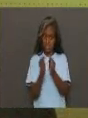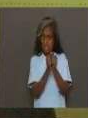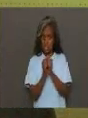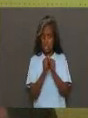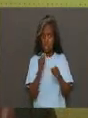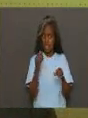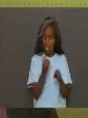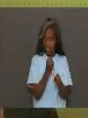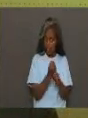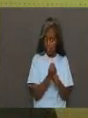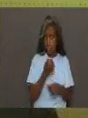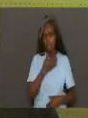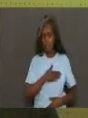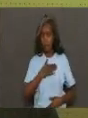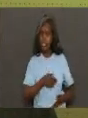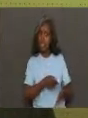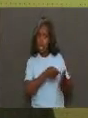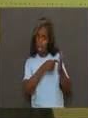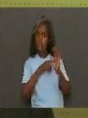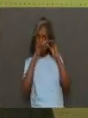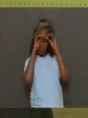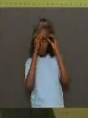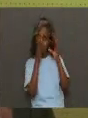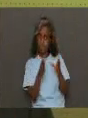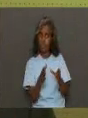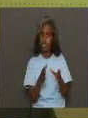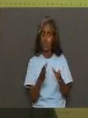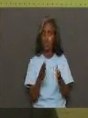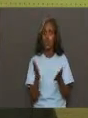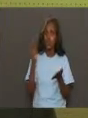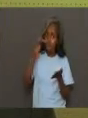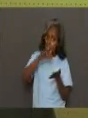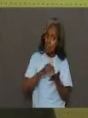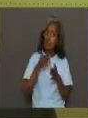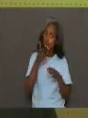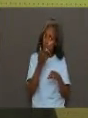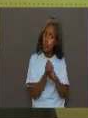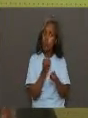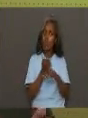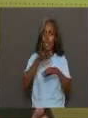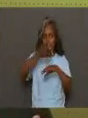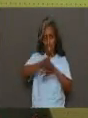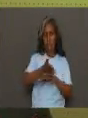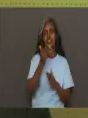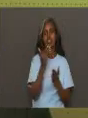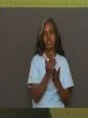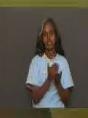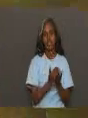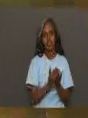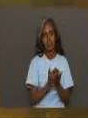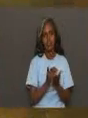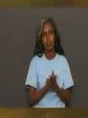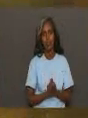activity, please ask teacher to review your work after the lesson.